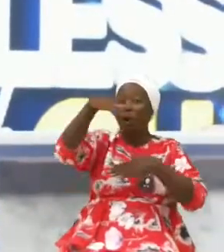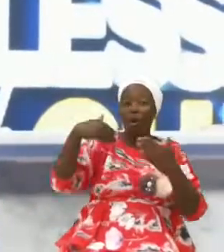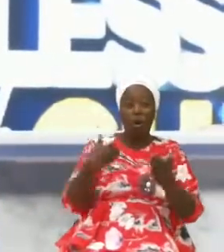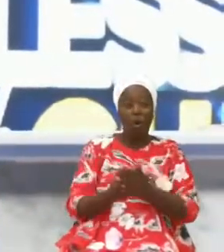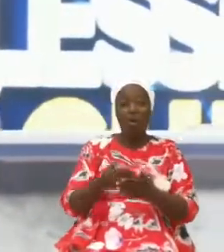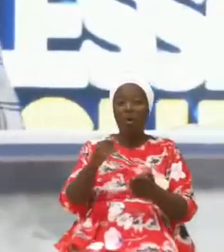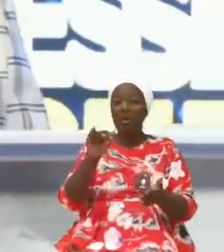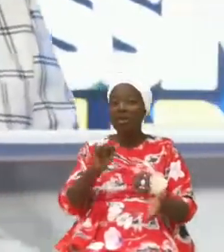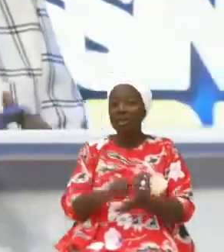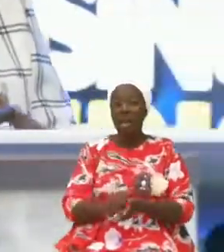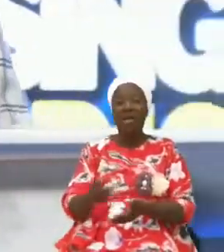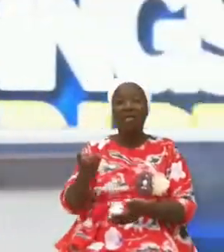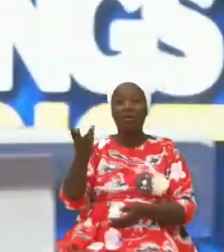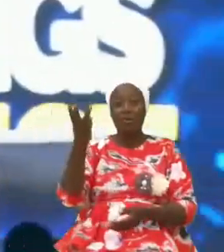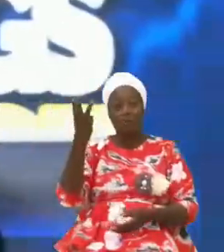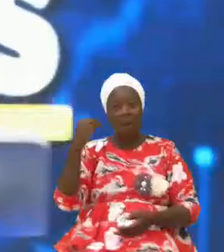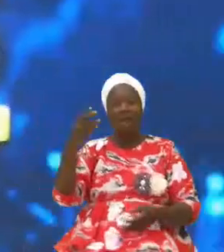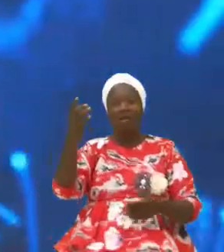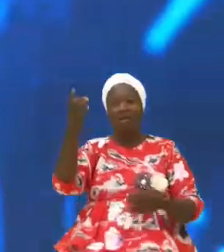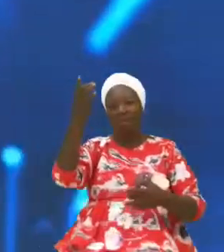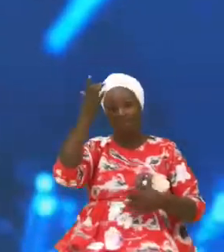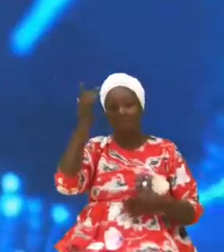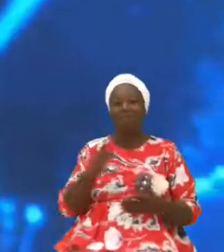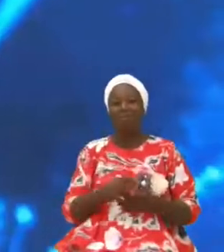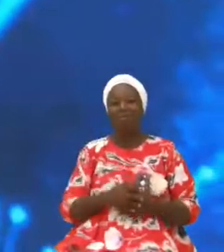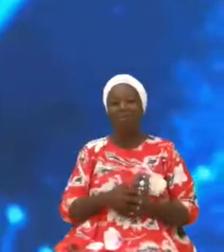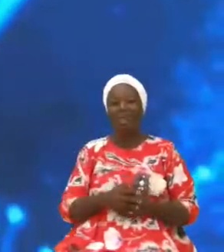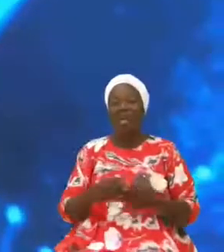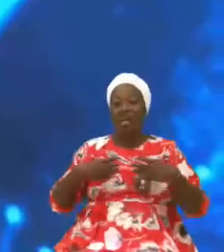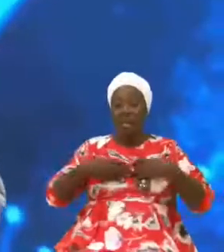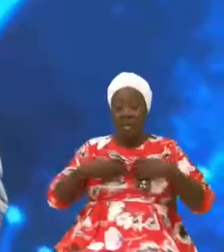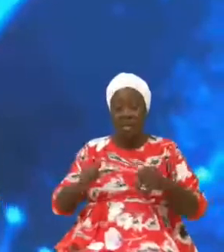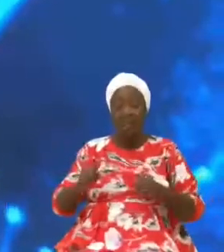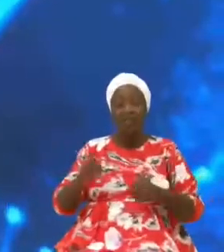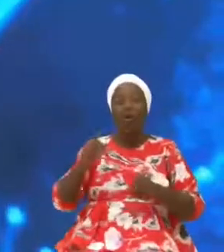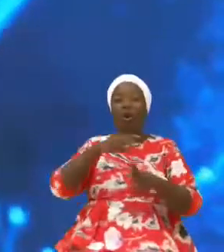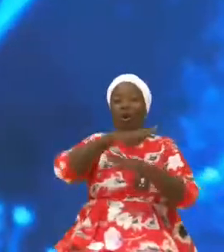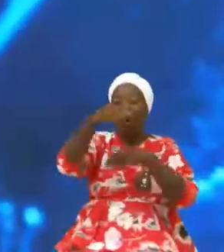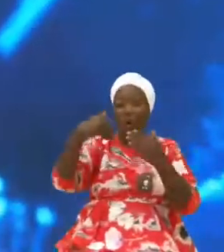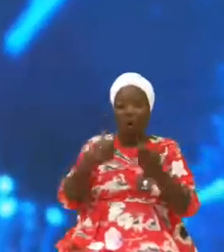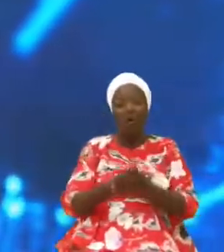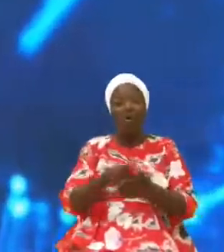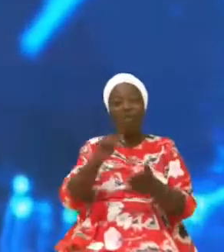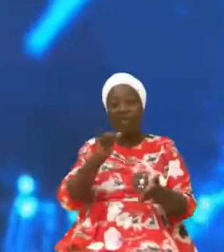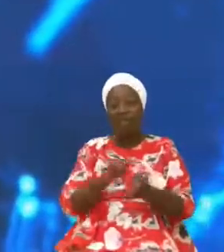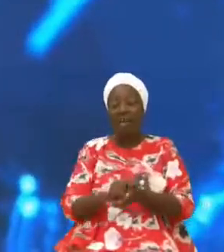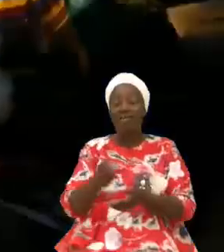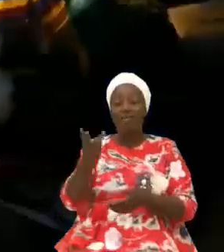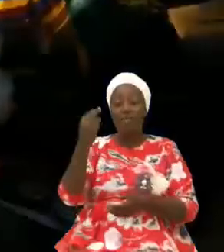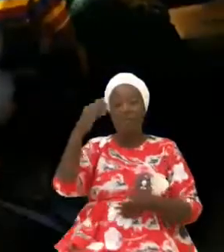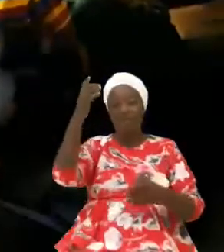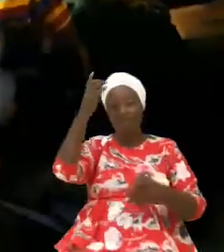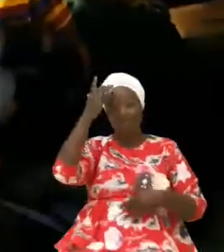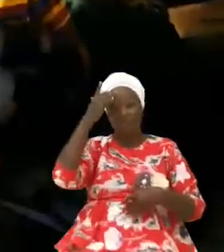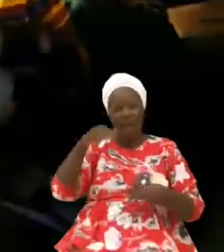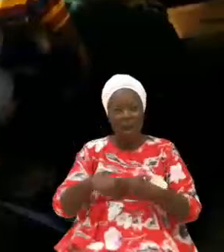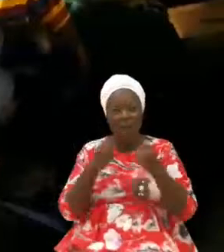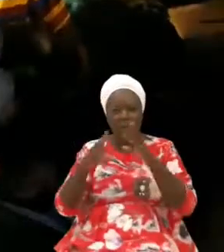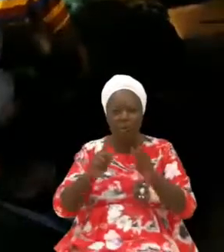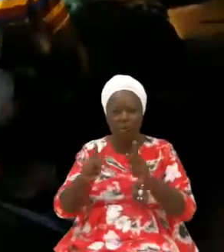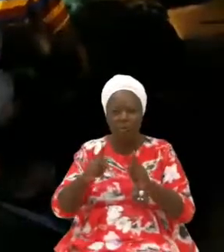and healed all that were sick. Healed